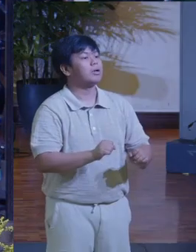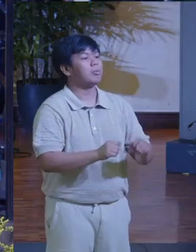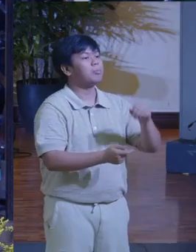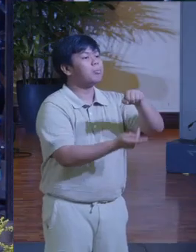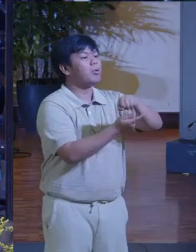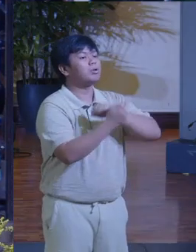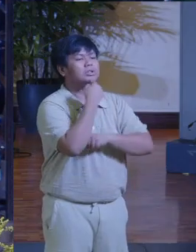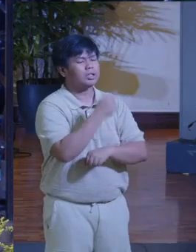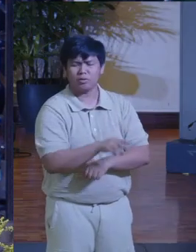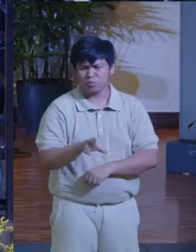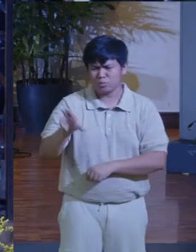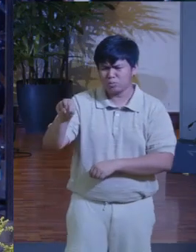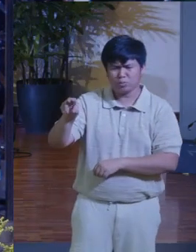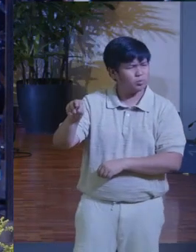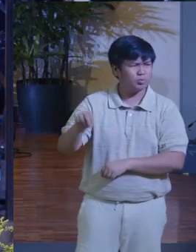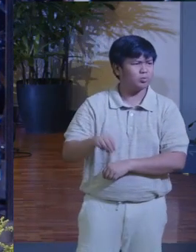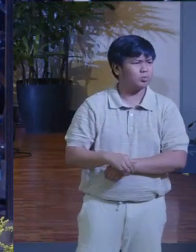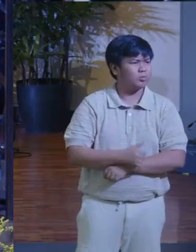Hindi po ganon.